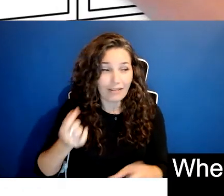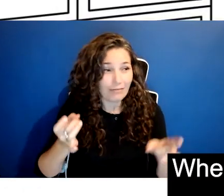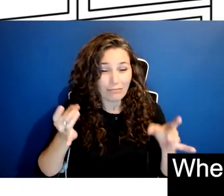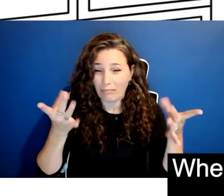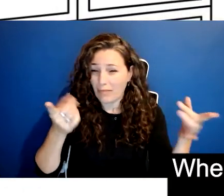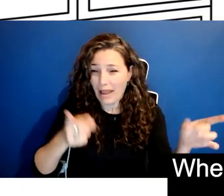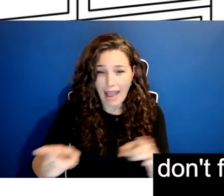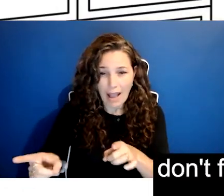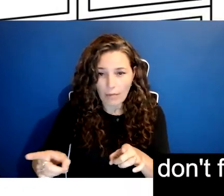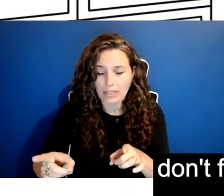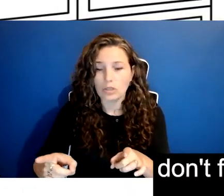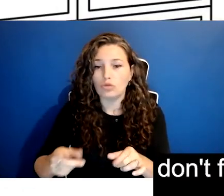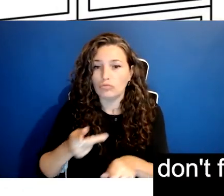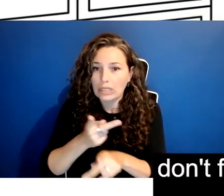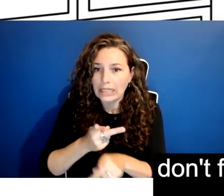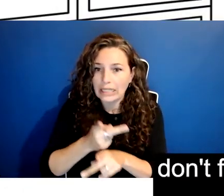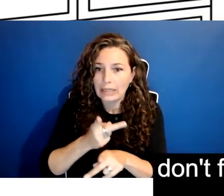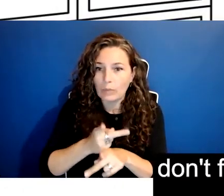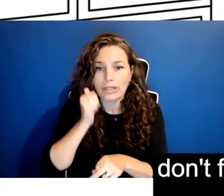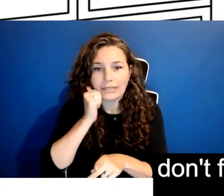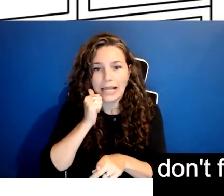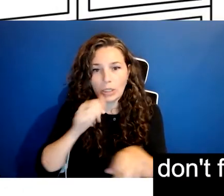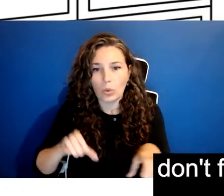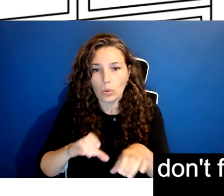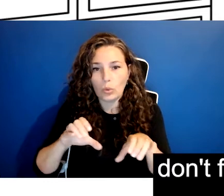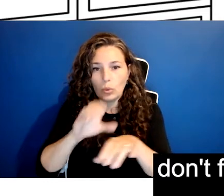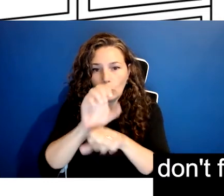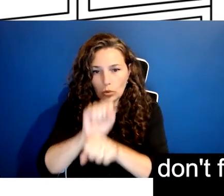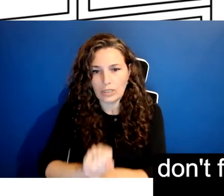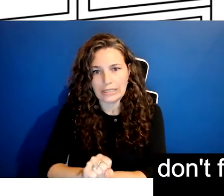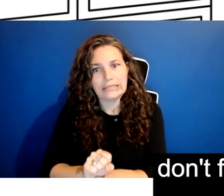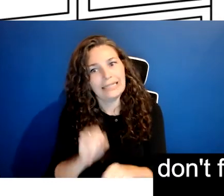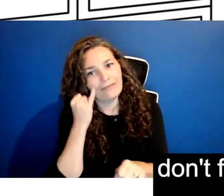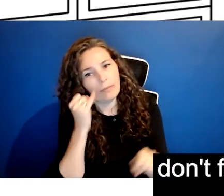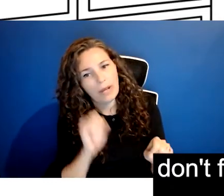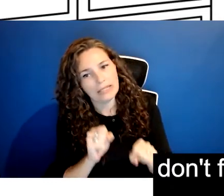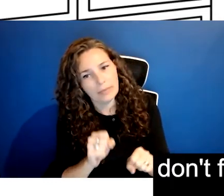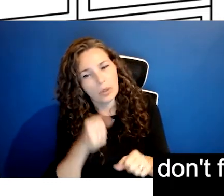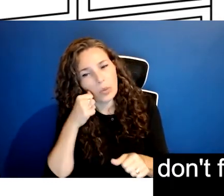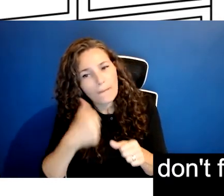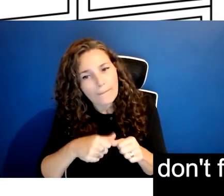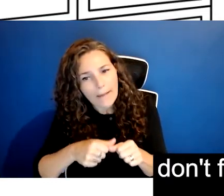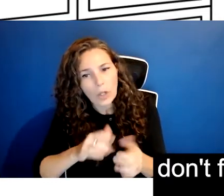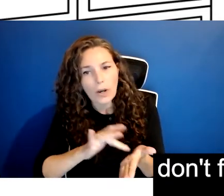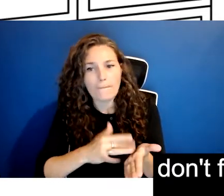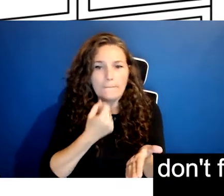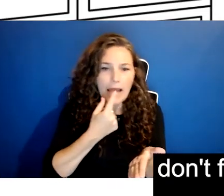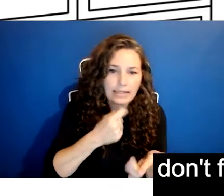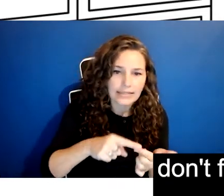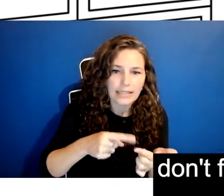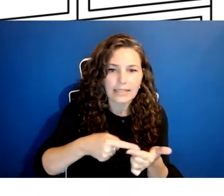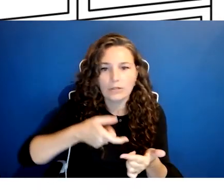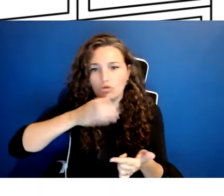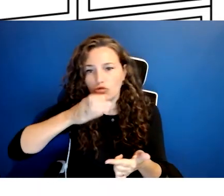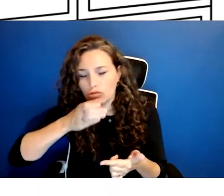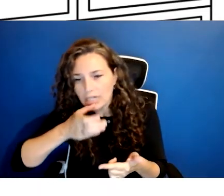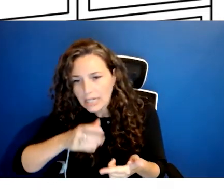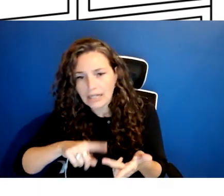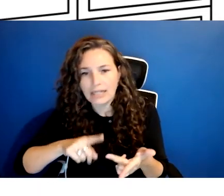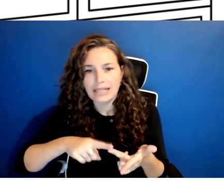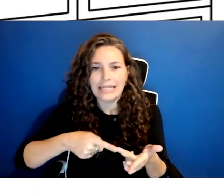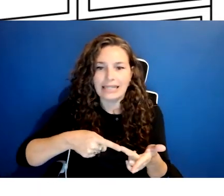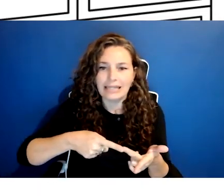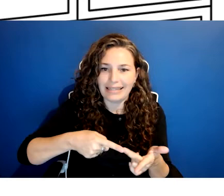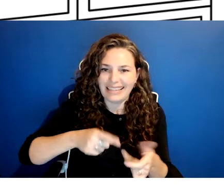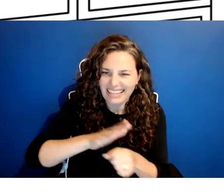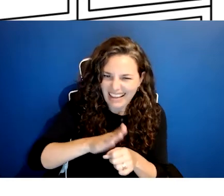possible. Don't forget to take your medications as prescribed. Drink plenty of fluids, try to get enough sleep, and eat